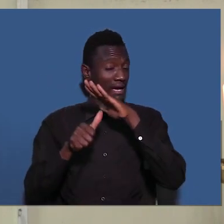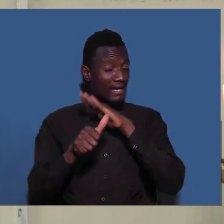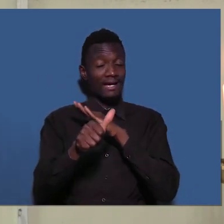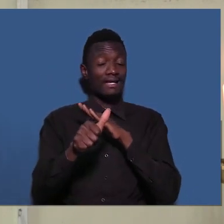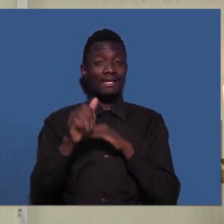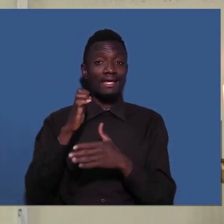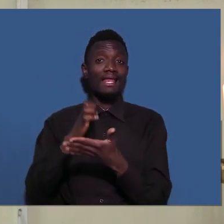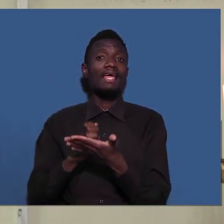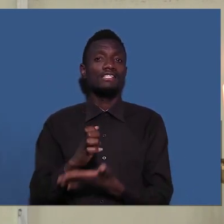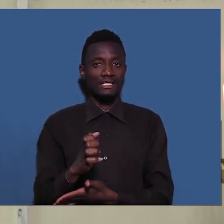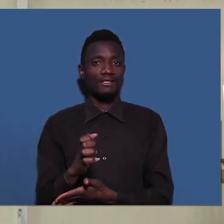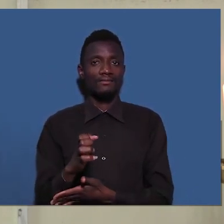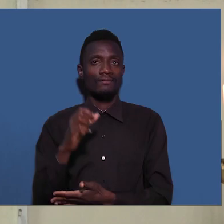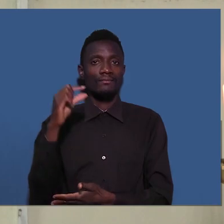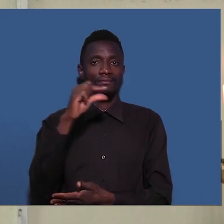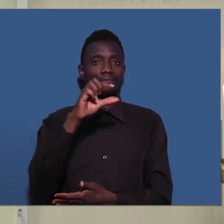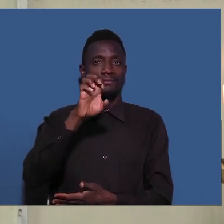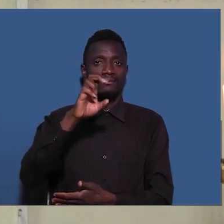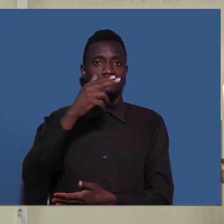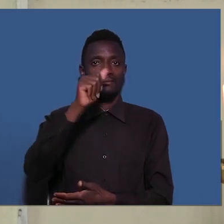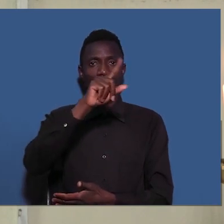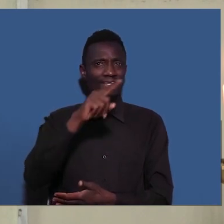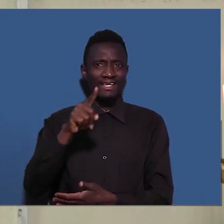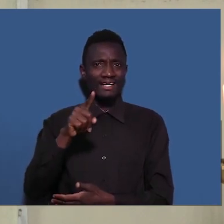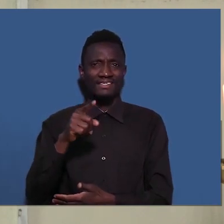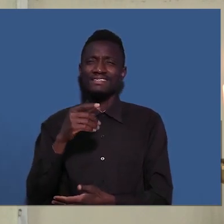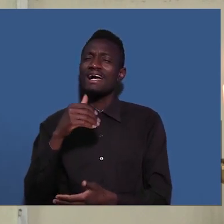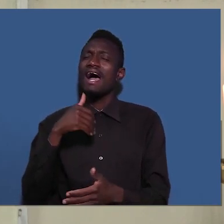Gehazi did not lack anything.